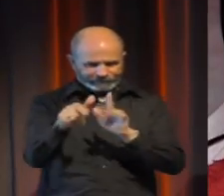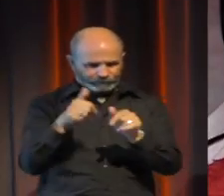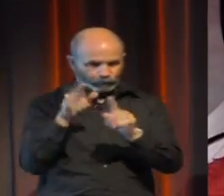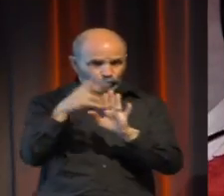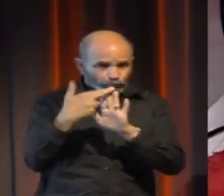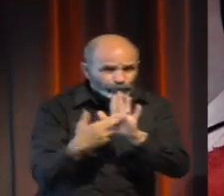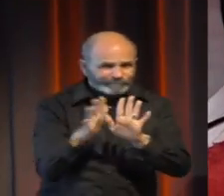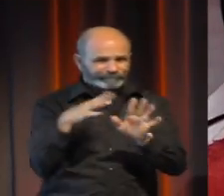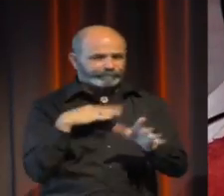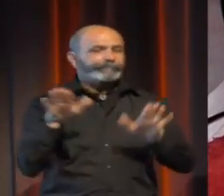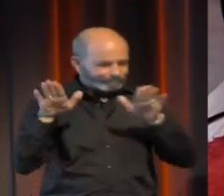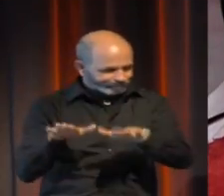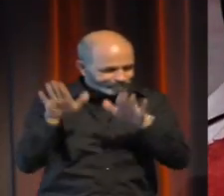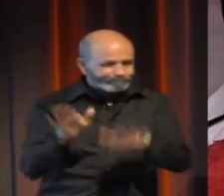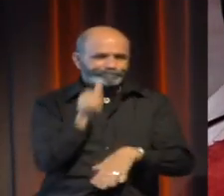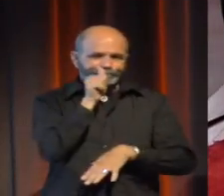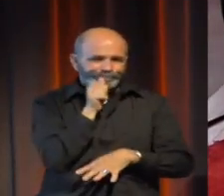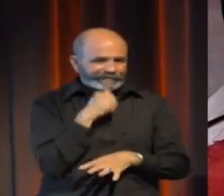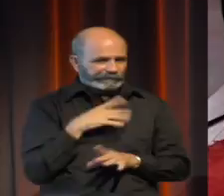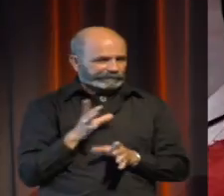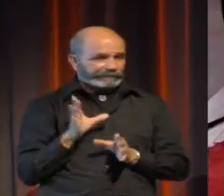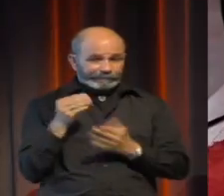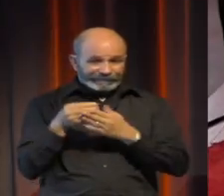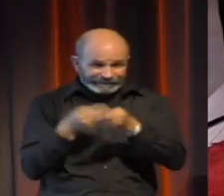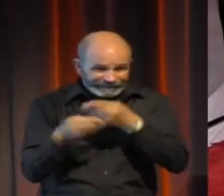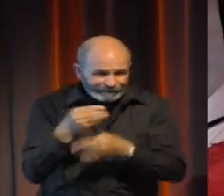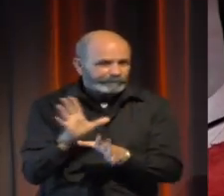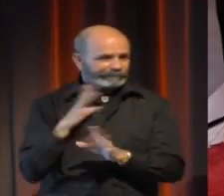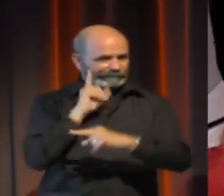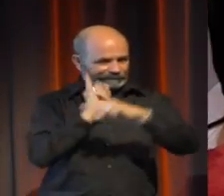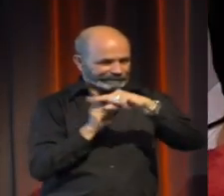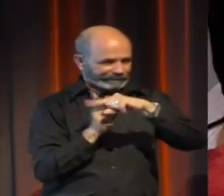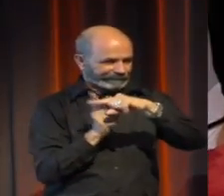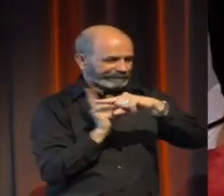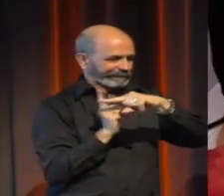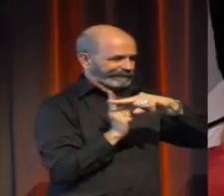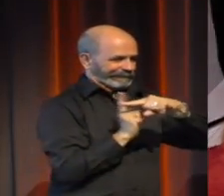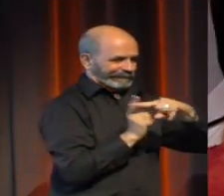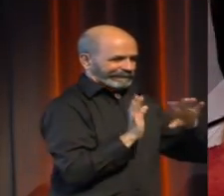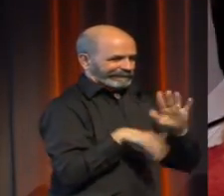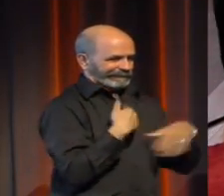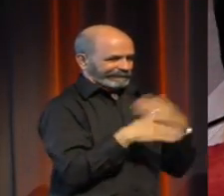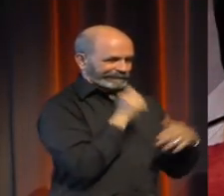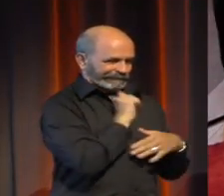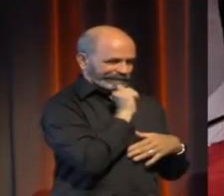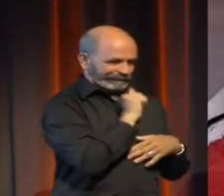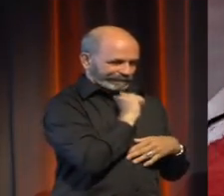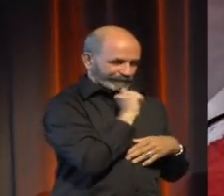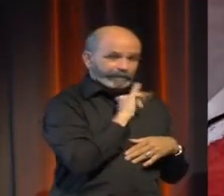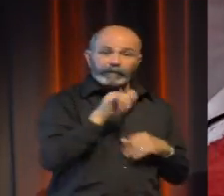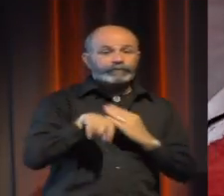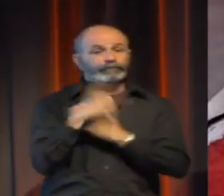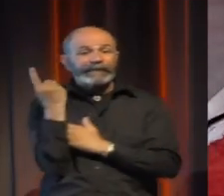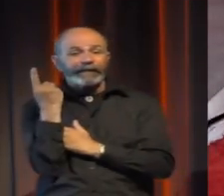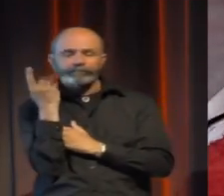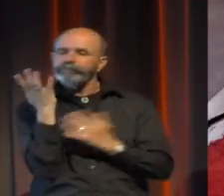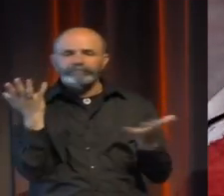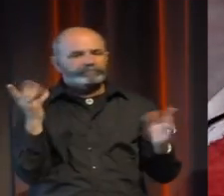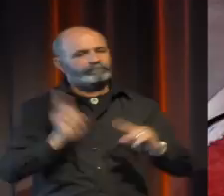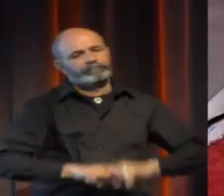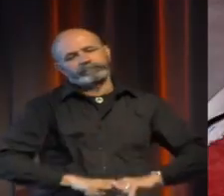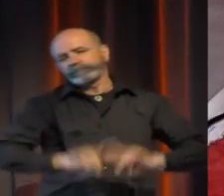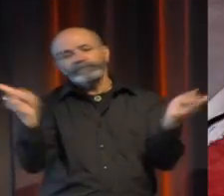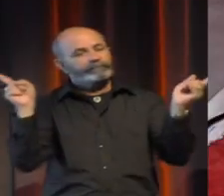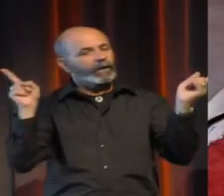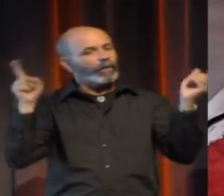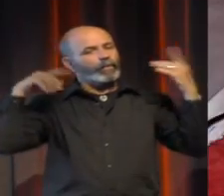it was, you know, the sustainable idea. Whereas how it is today is youth are trying to take the time and figure